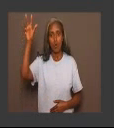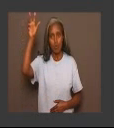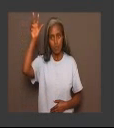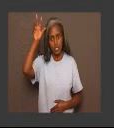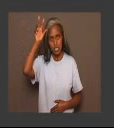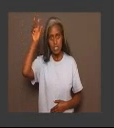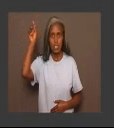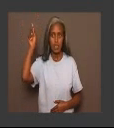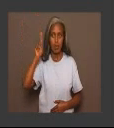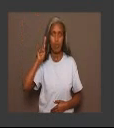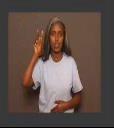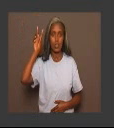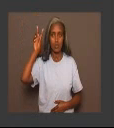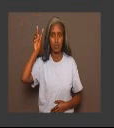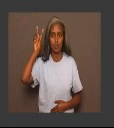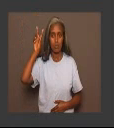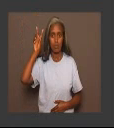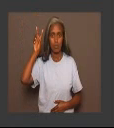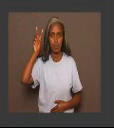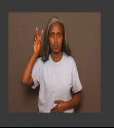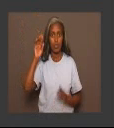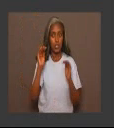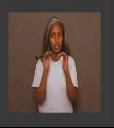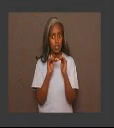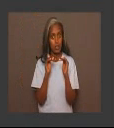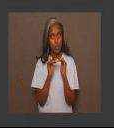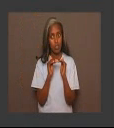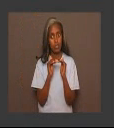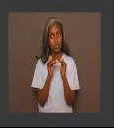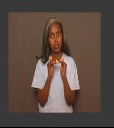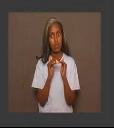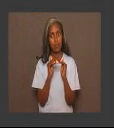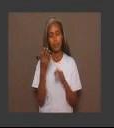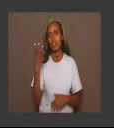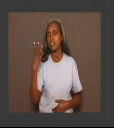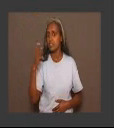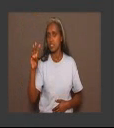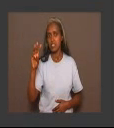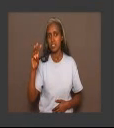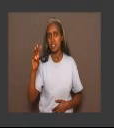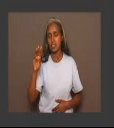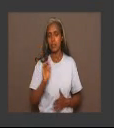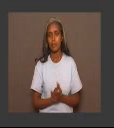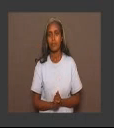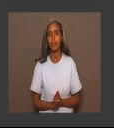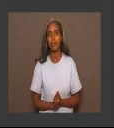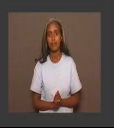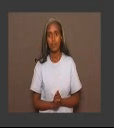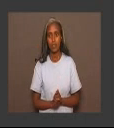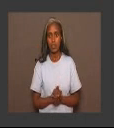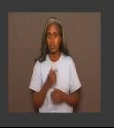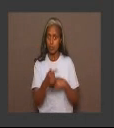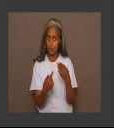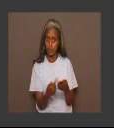power of 3 over 2 is also 16.